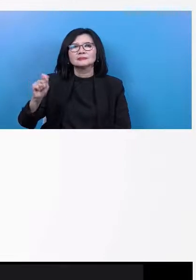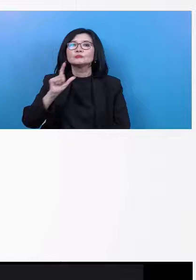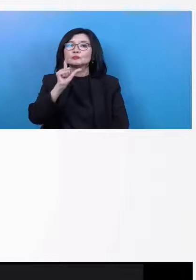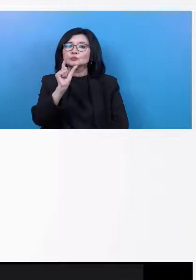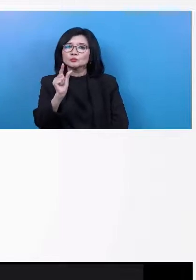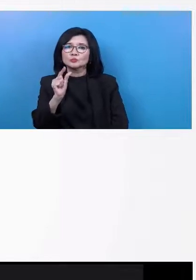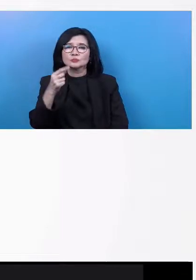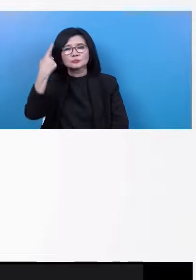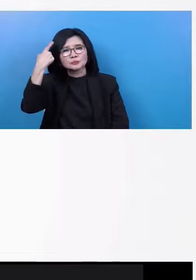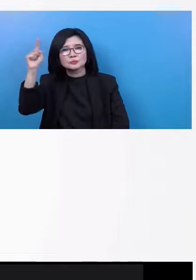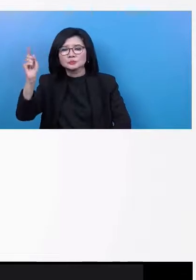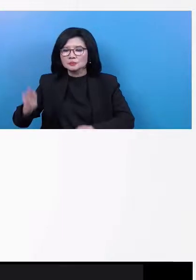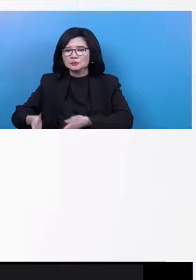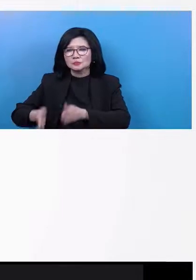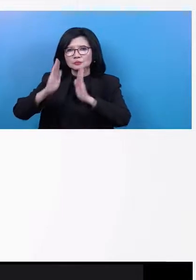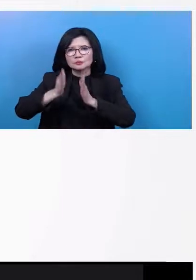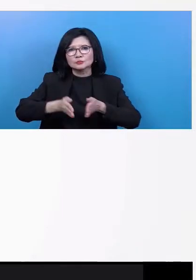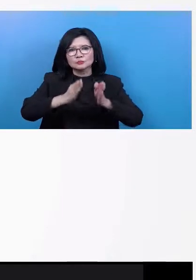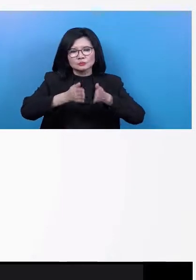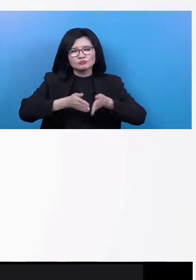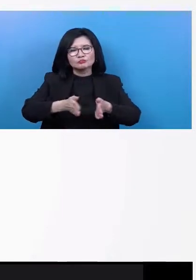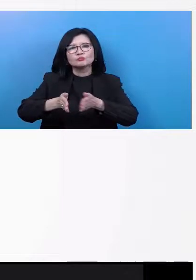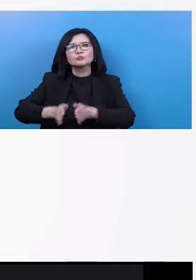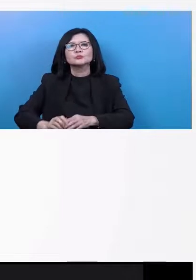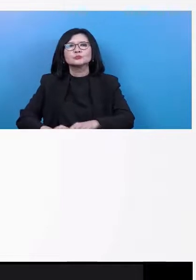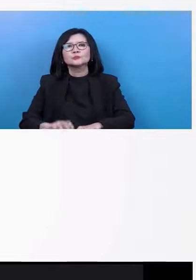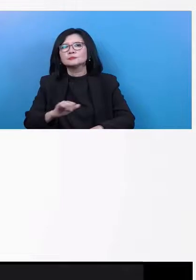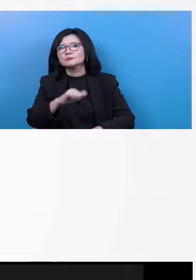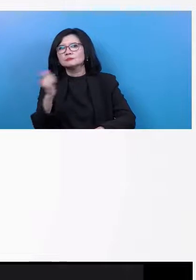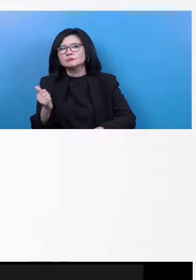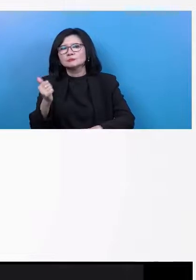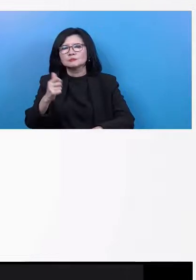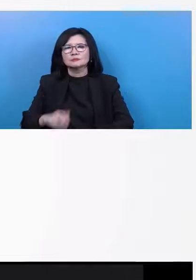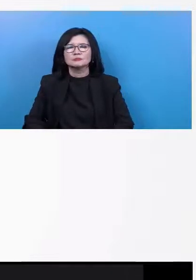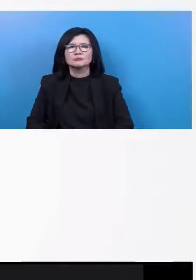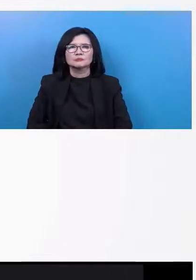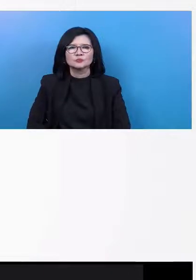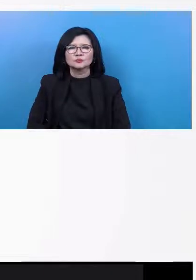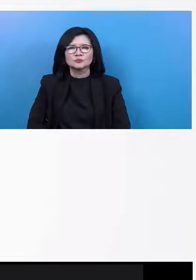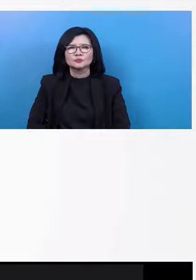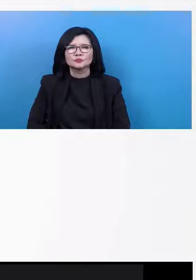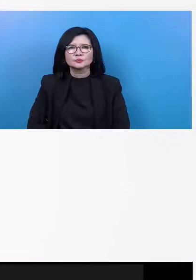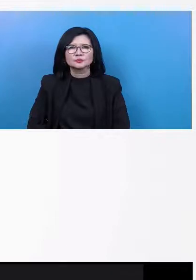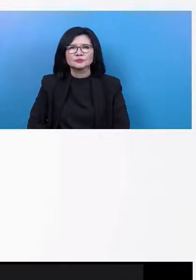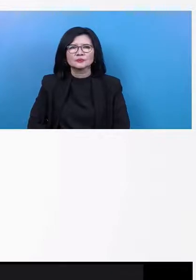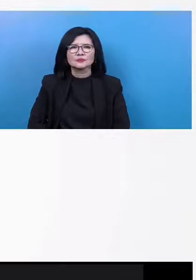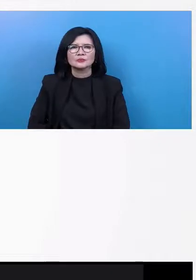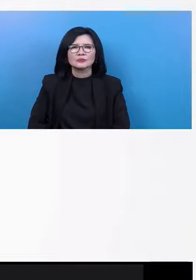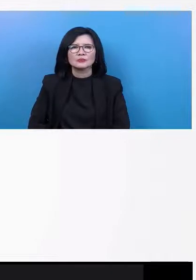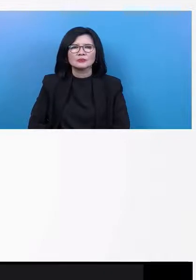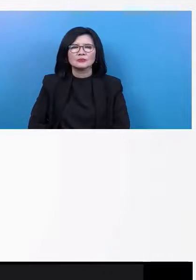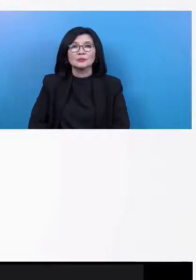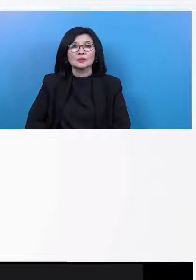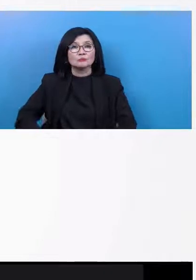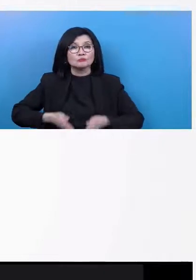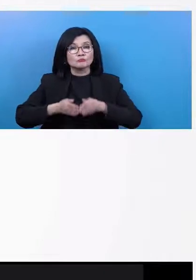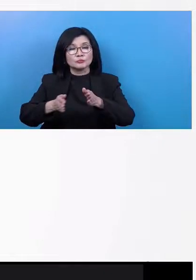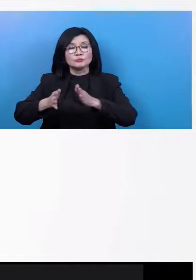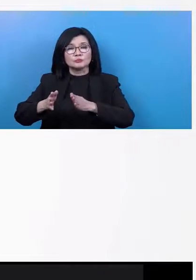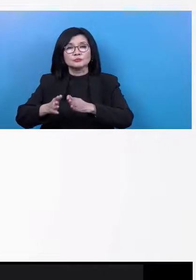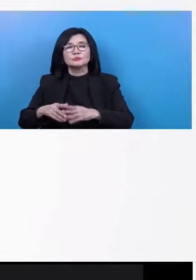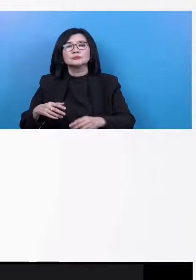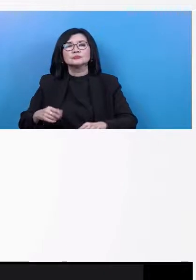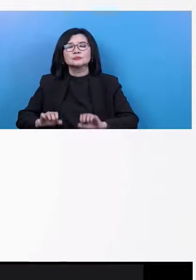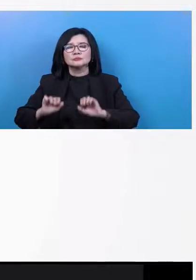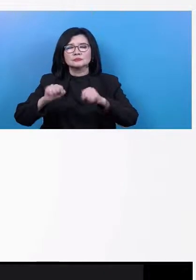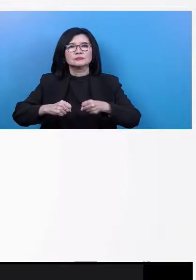infrastructure. Now, is that doing the infrastructure post-recovery? That's a different question. But at least the investments are there, and